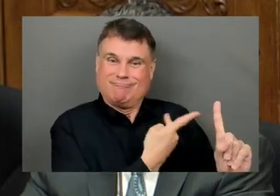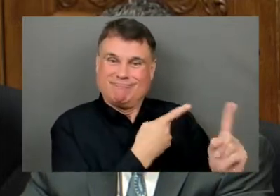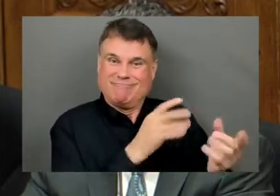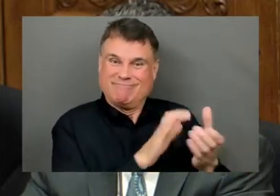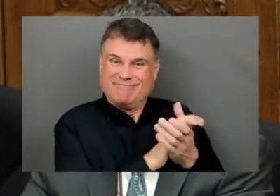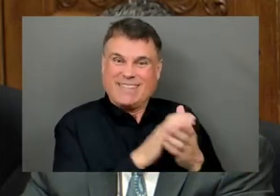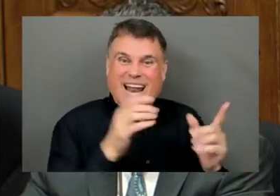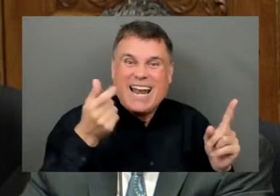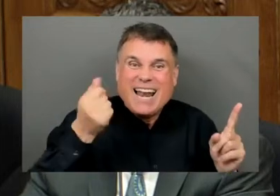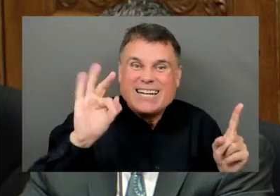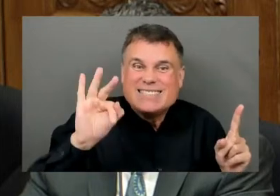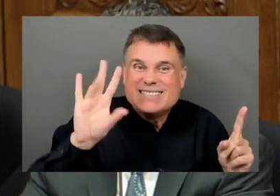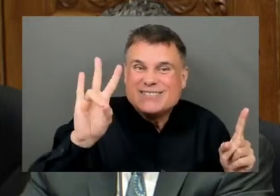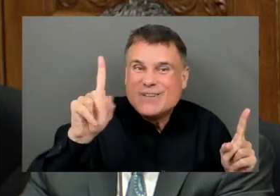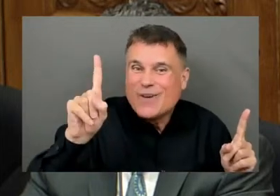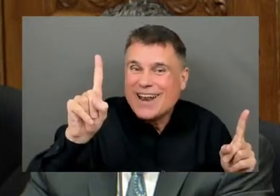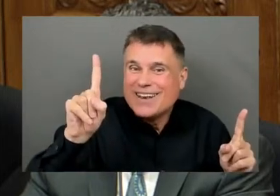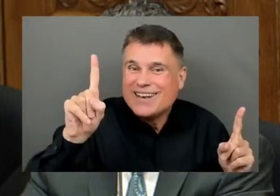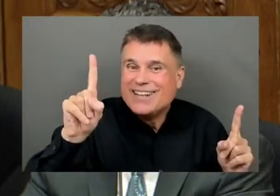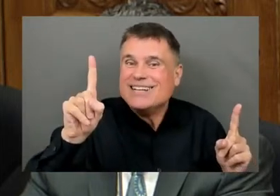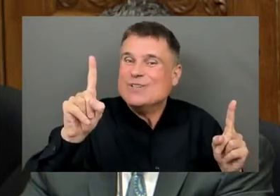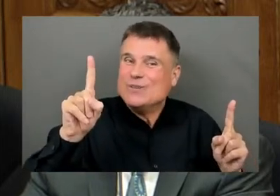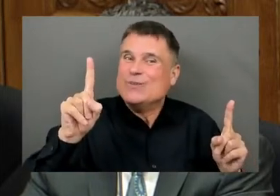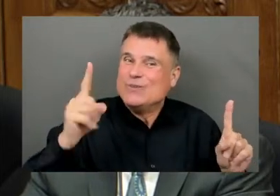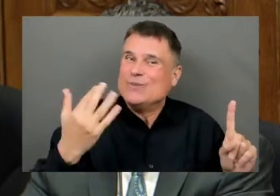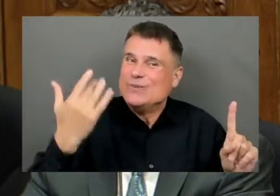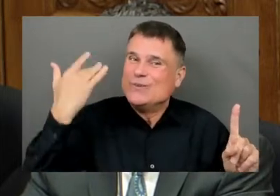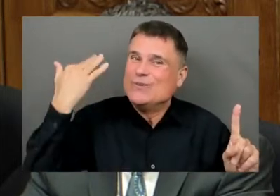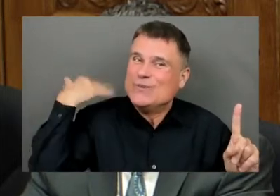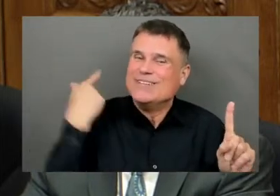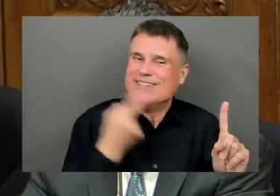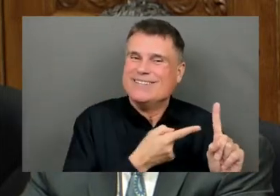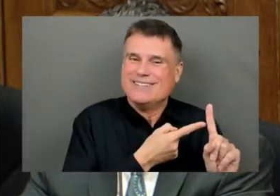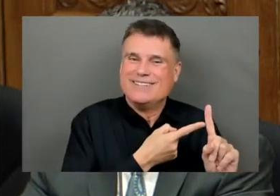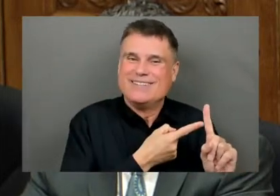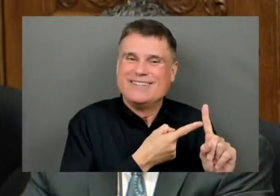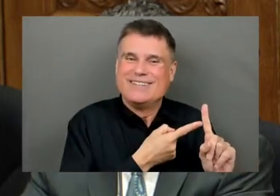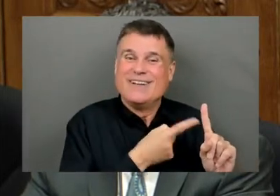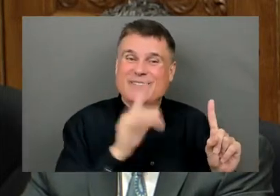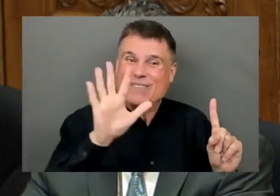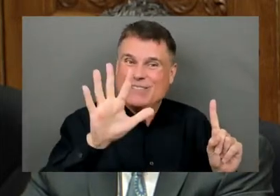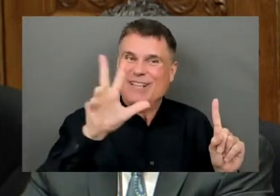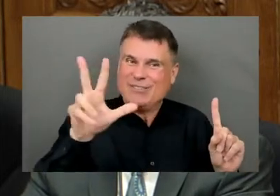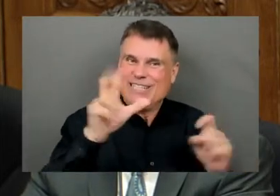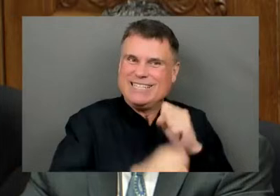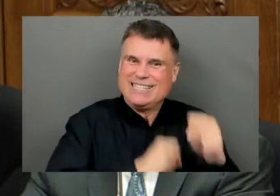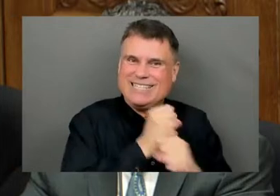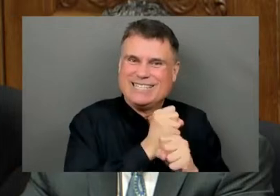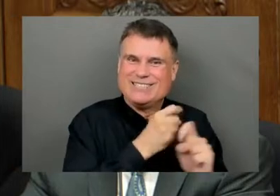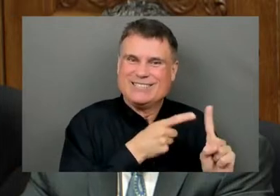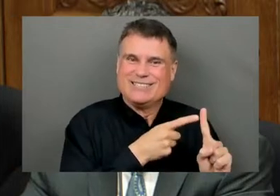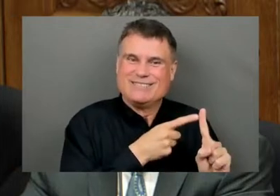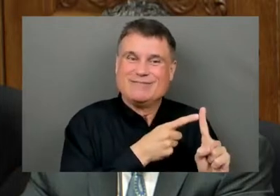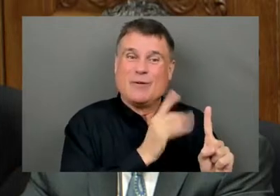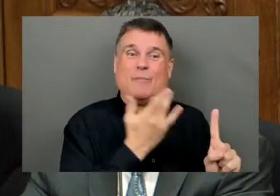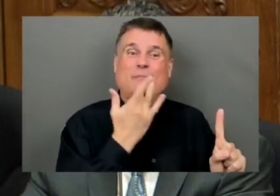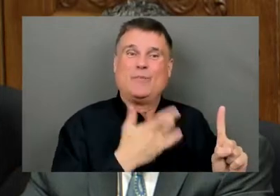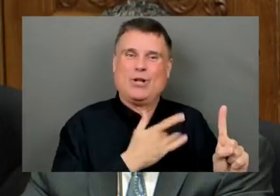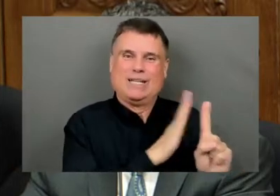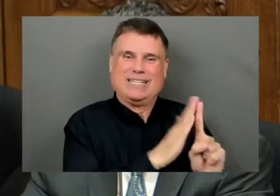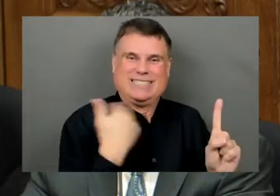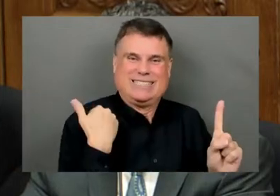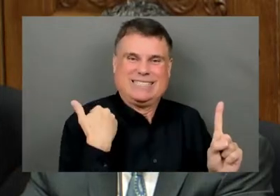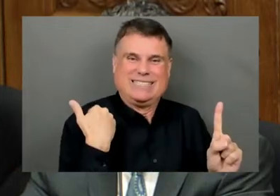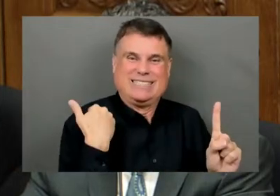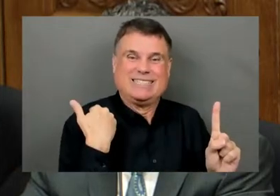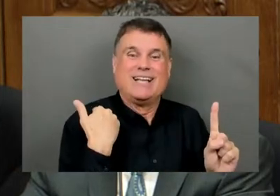he celebrated his birthday this past weekend. And for a whole 4 months, he's going to be much older than